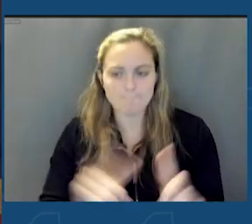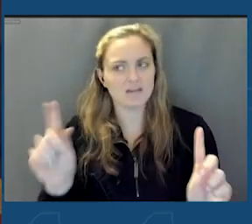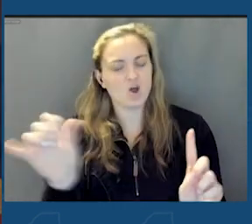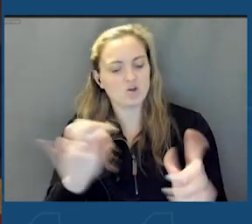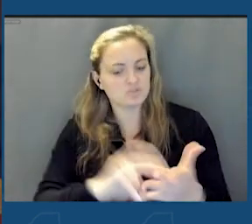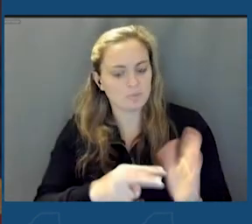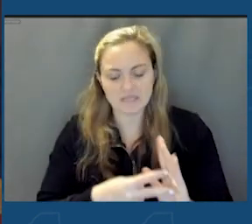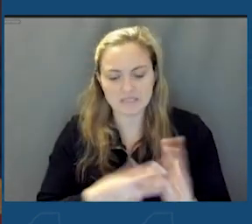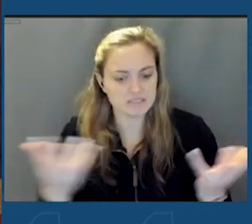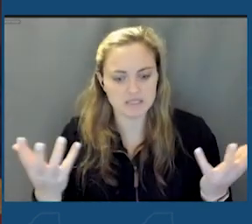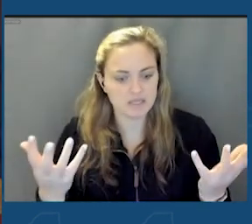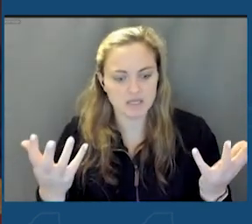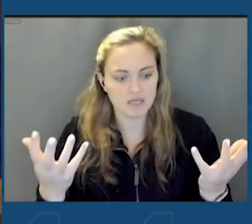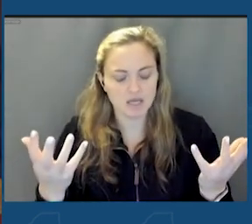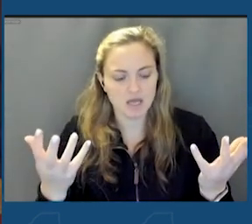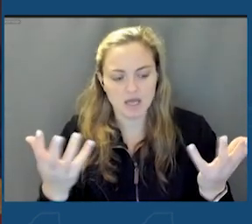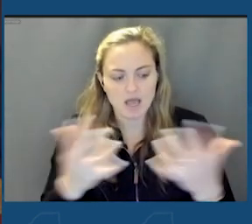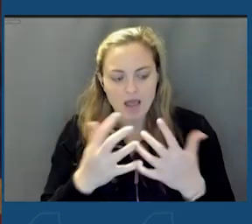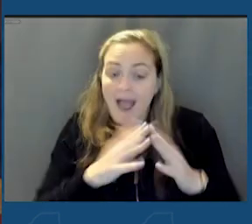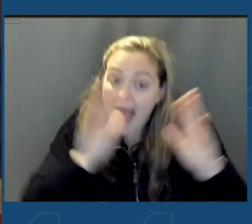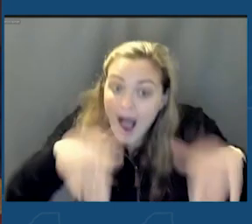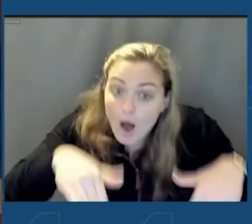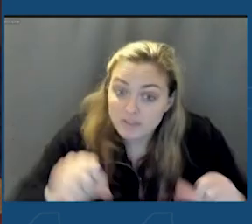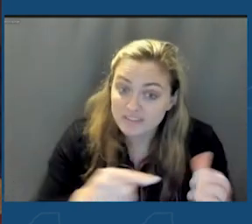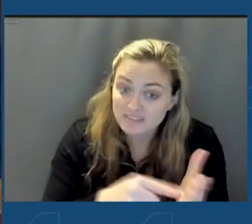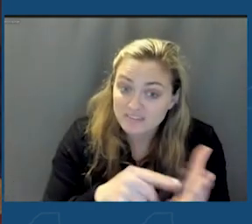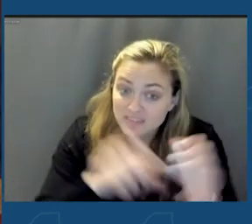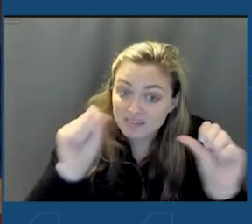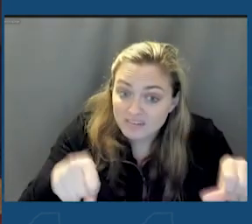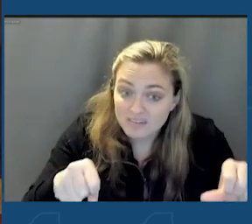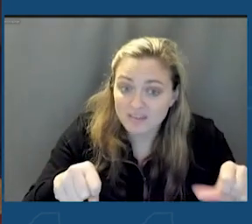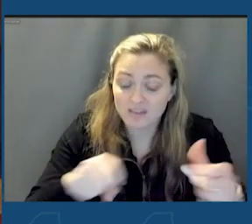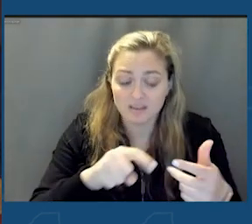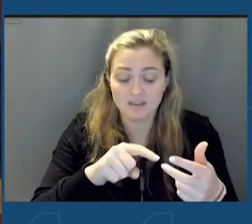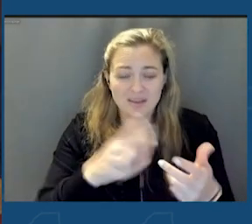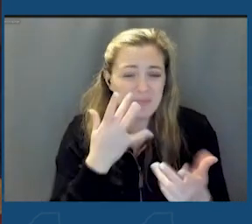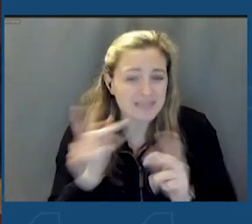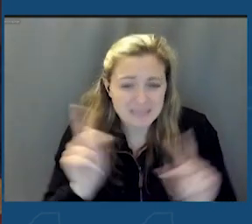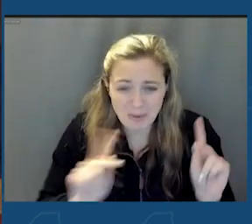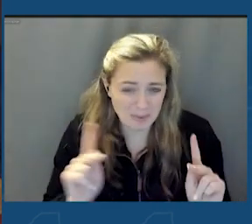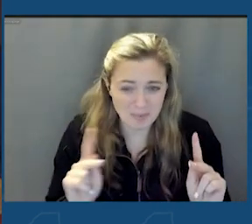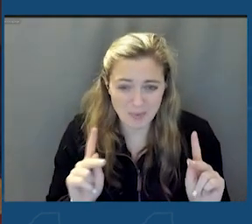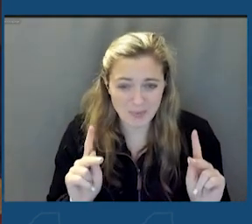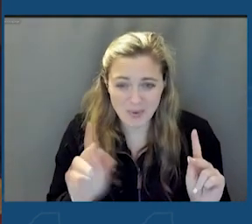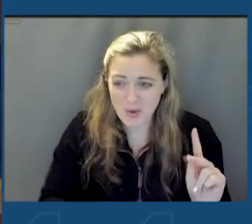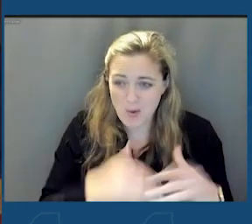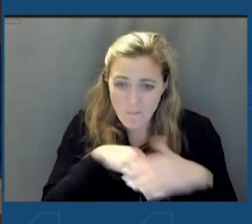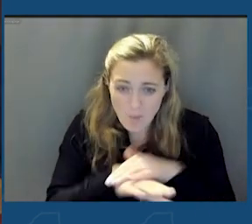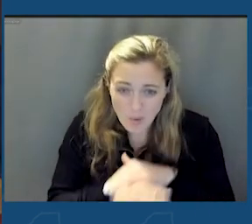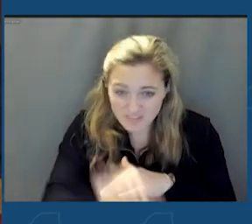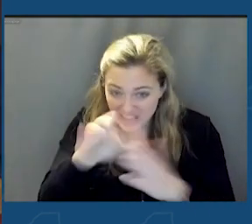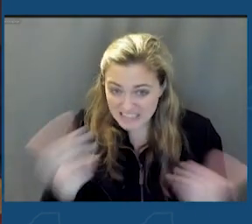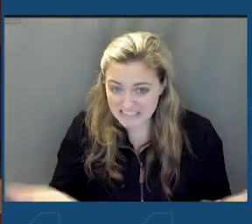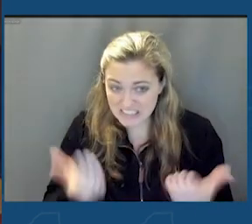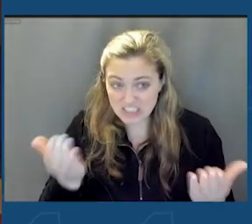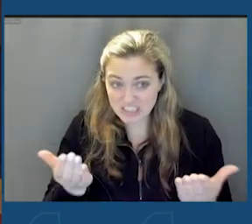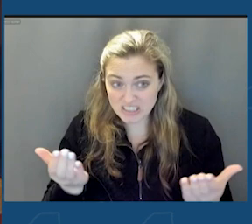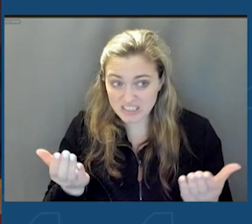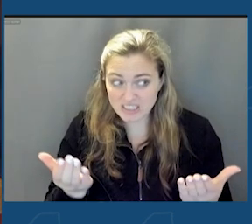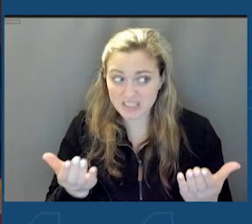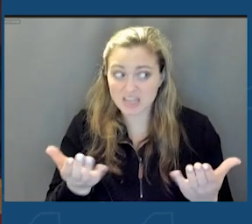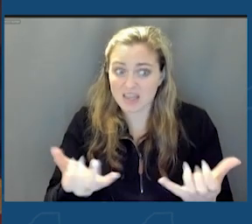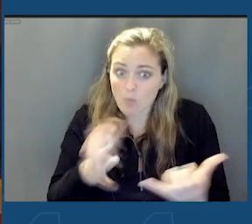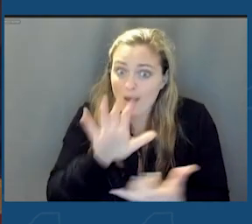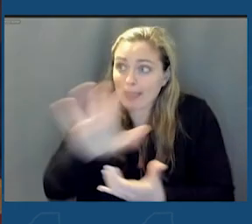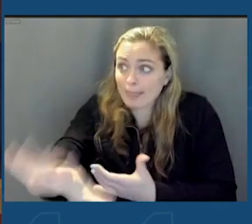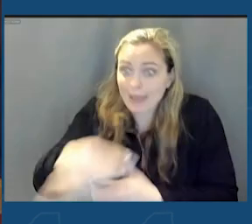means housing that they can afford, because the people who were born and raised here want their kids